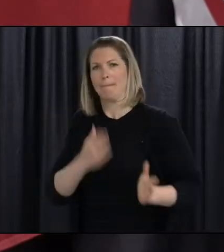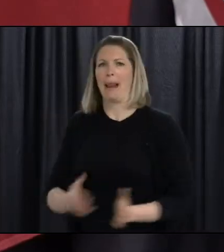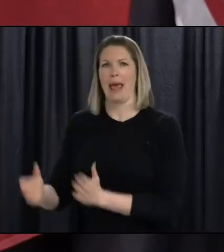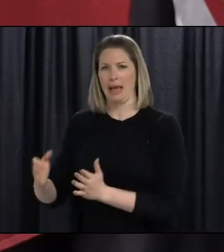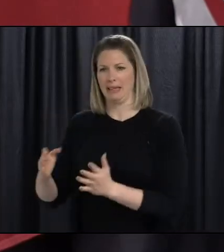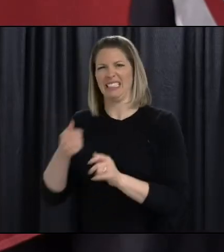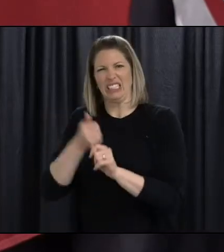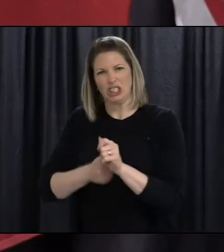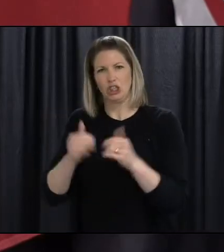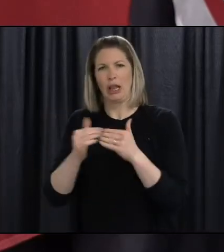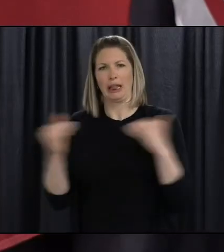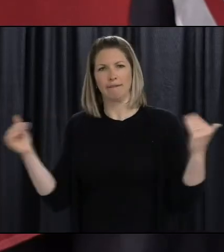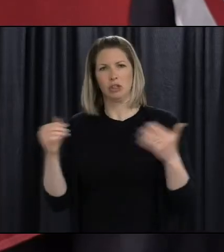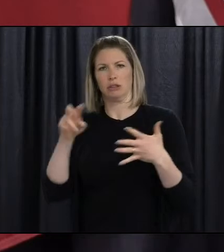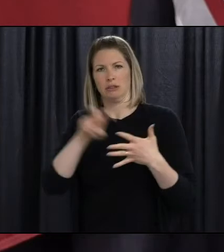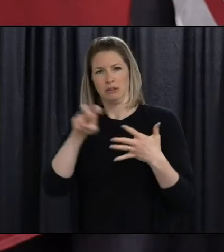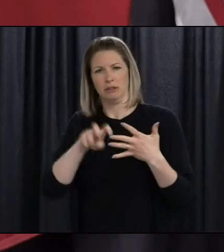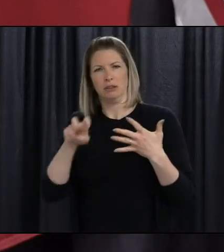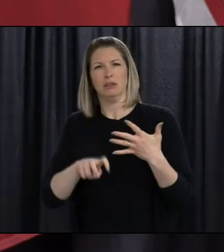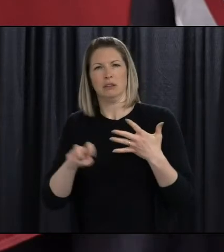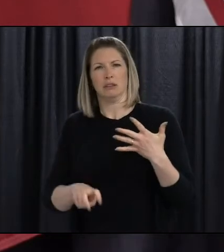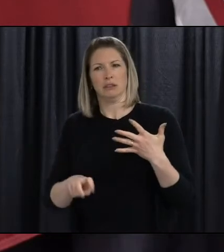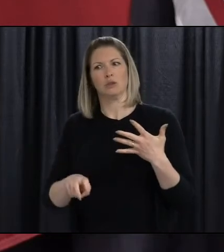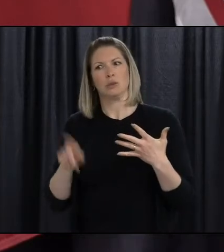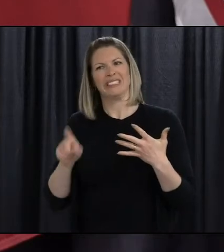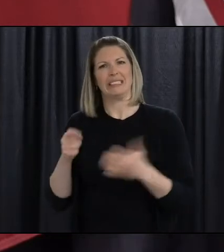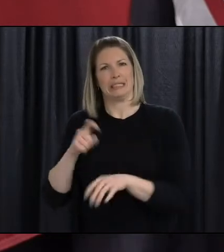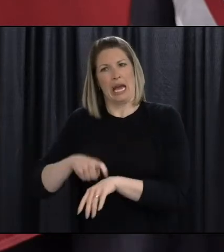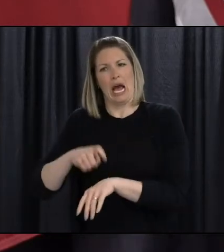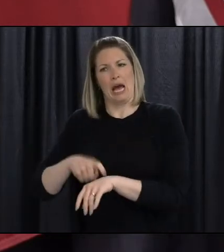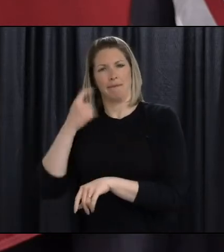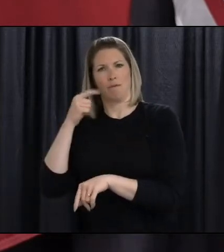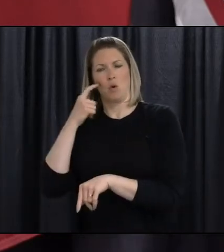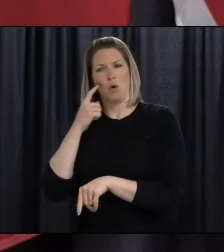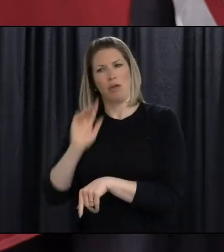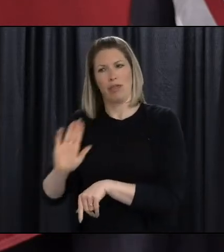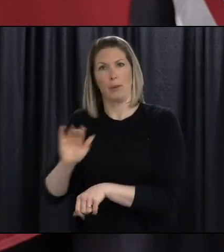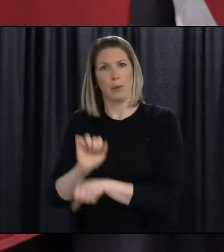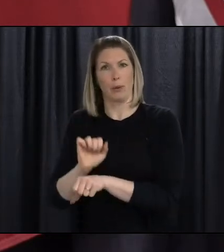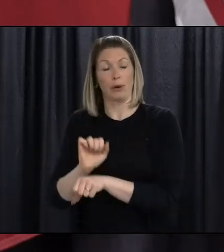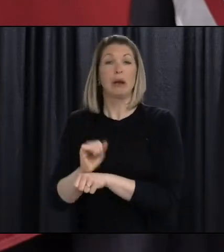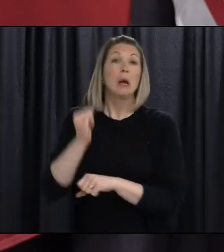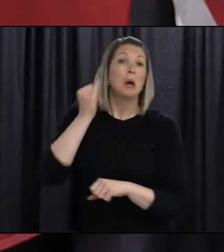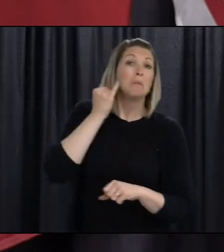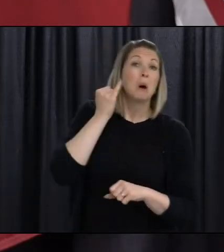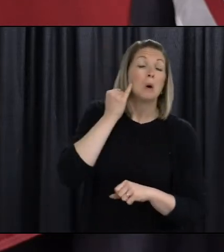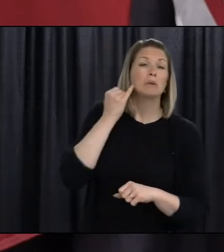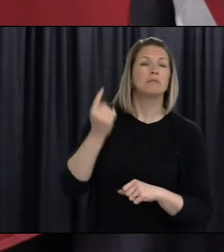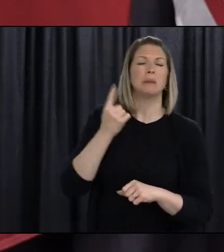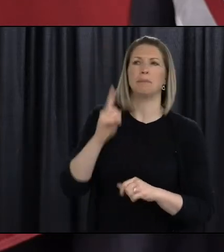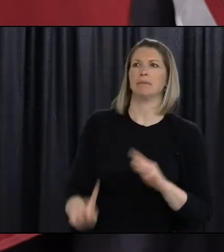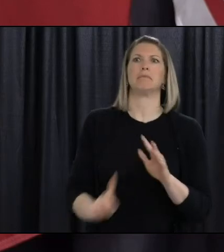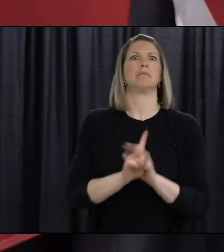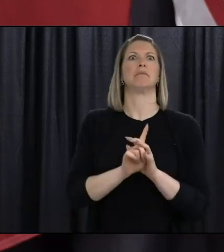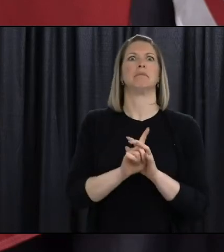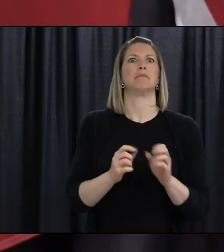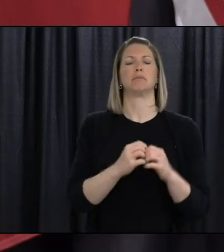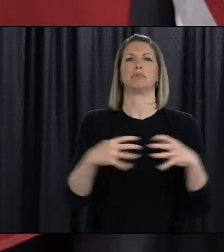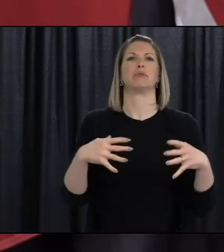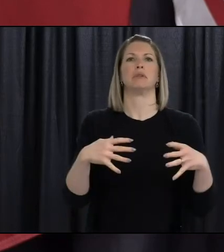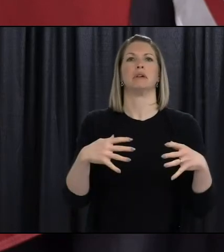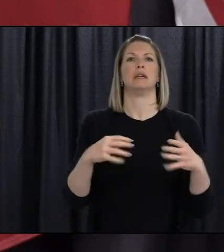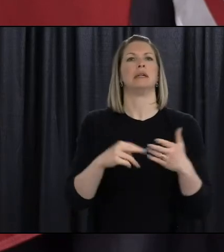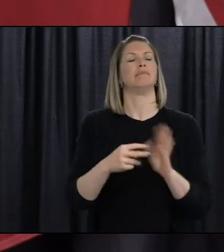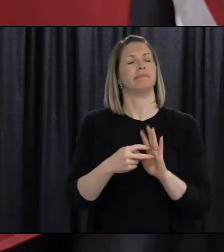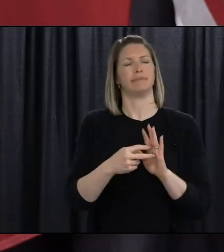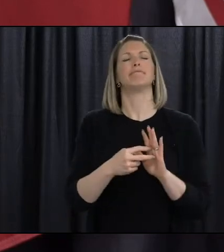will be a new normal for Newfoundland and Labrador. Now, if things change, we start seeing a increase of positive cases, we